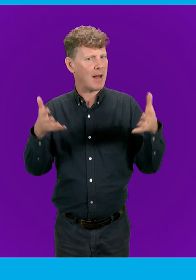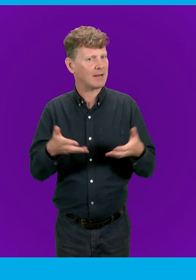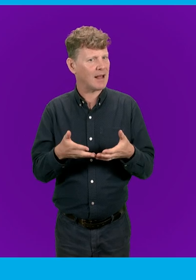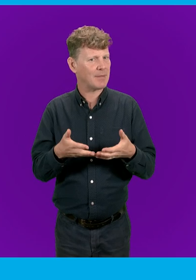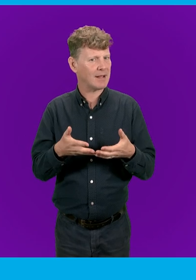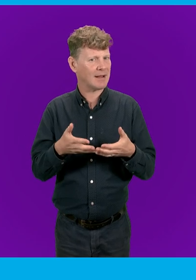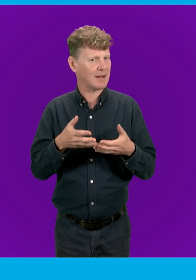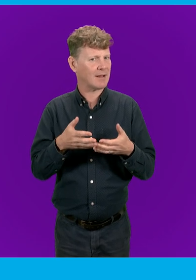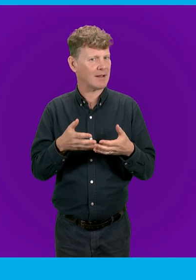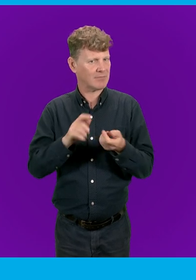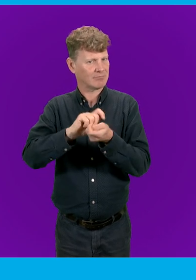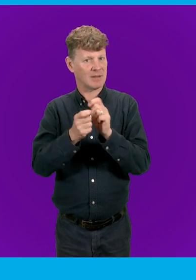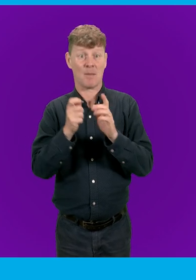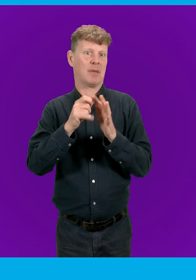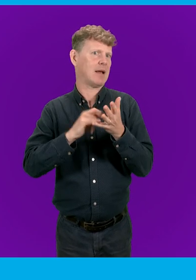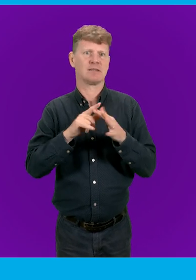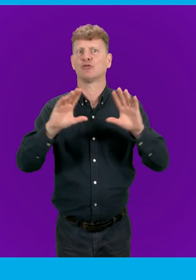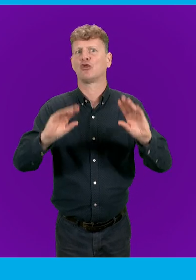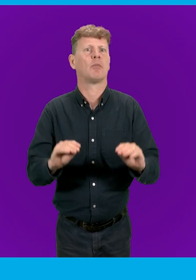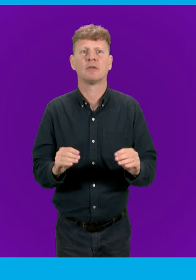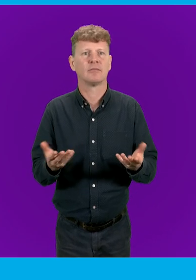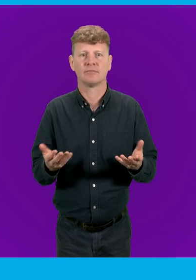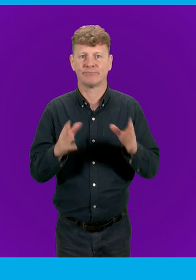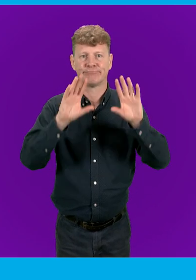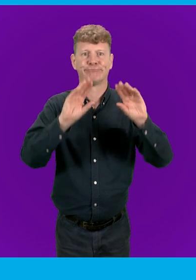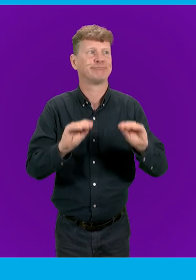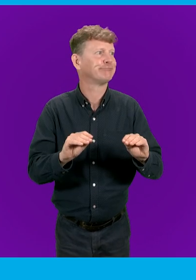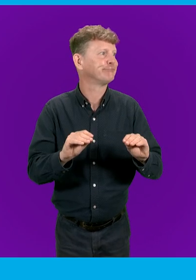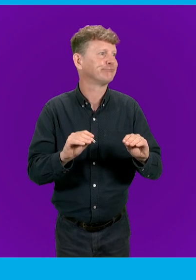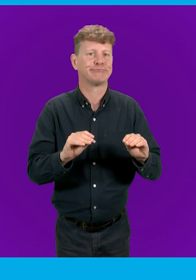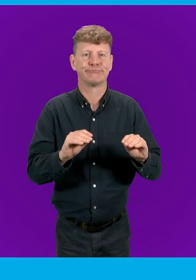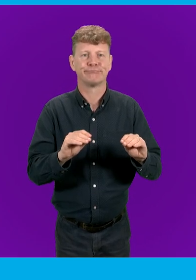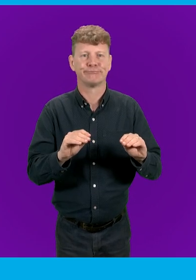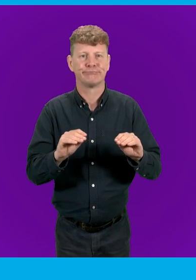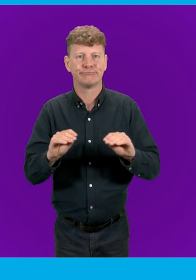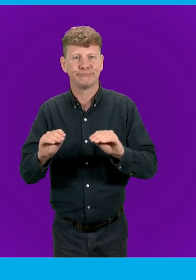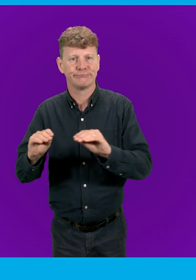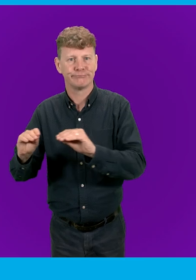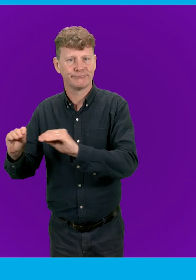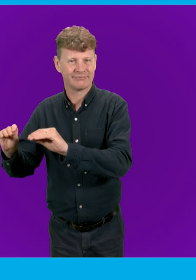because of the, PSE stopped and, you know, alongside everything else. But I think that particularly,